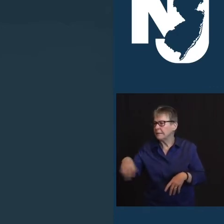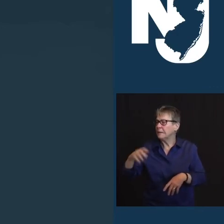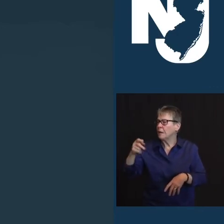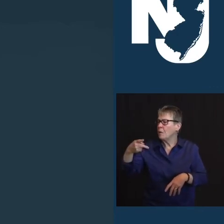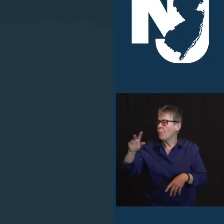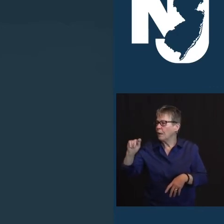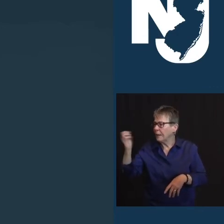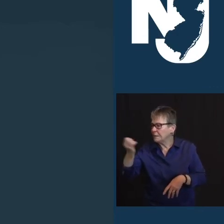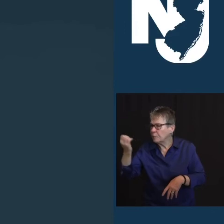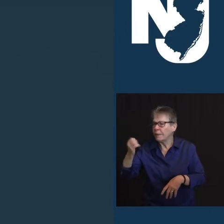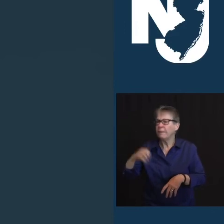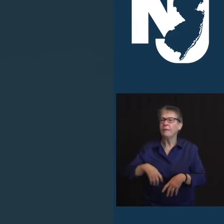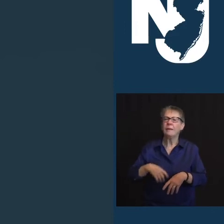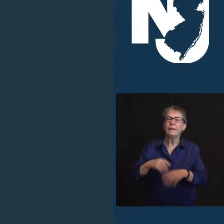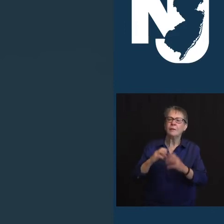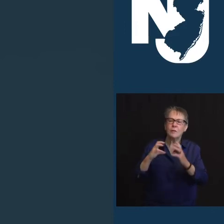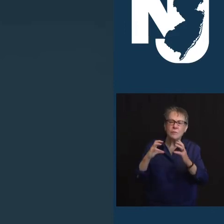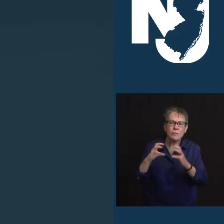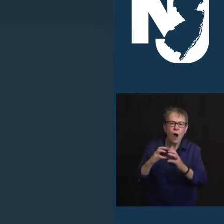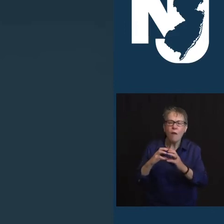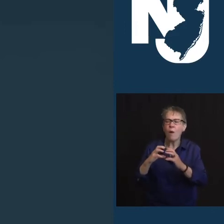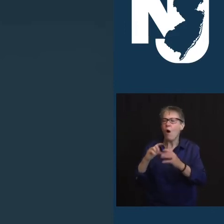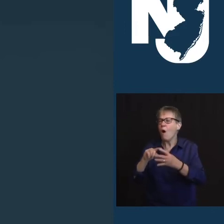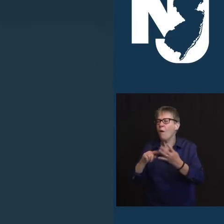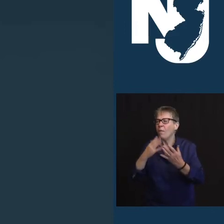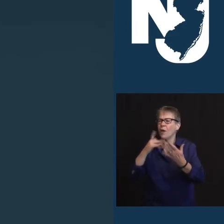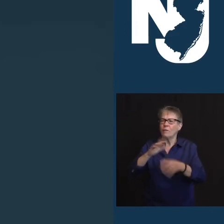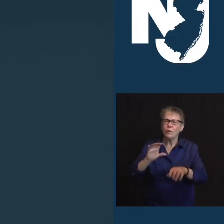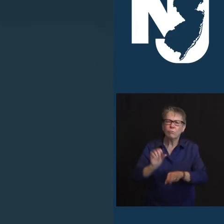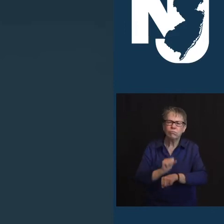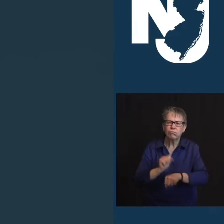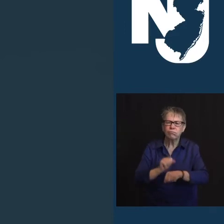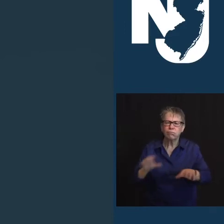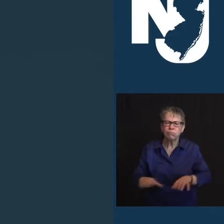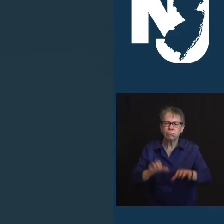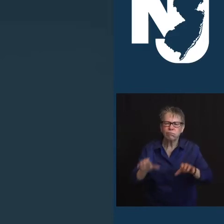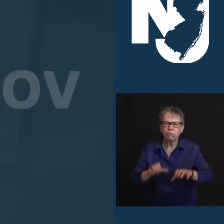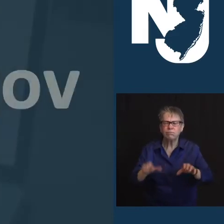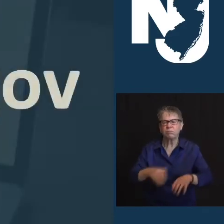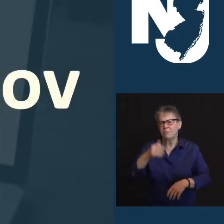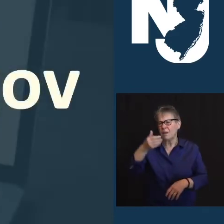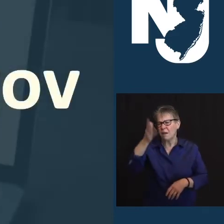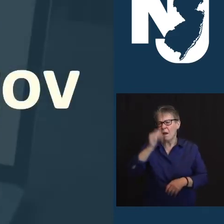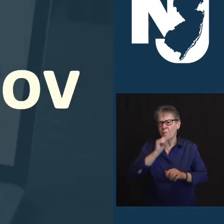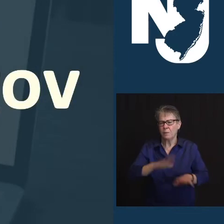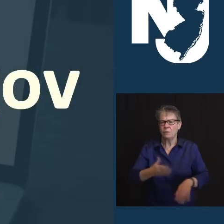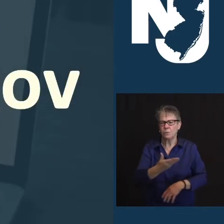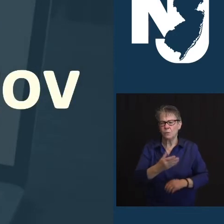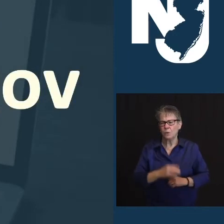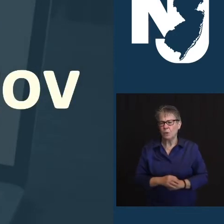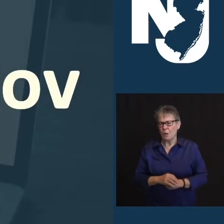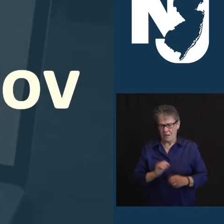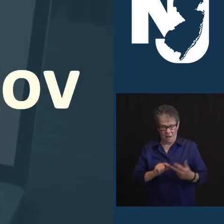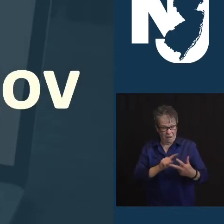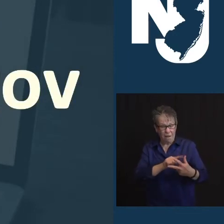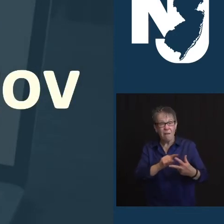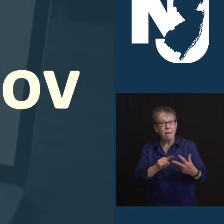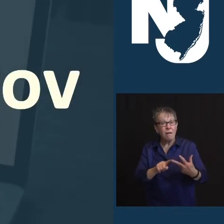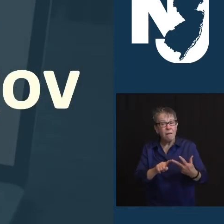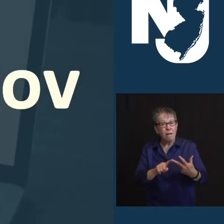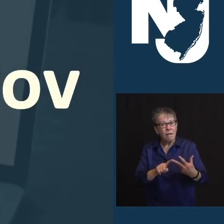did to make life better for those around him, and may God bless and watch over him. 3 more members of our New Jersey family taken by